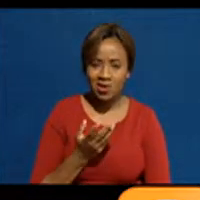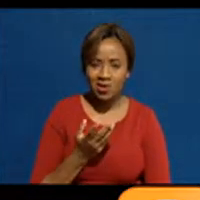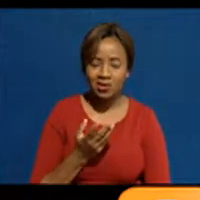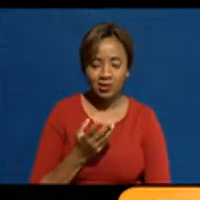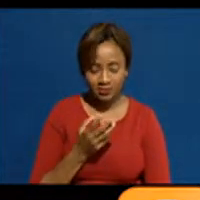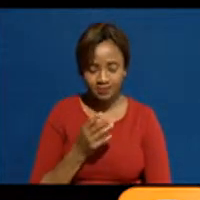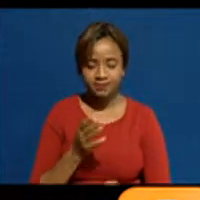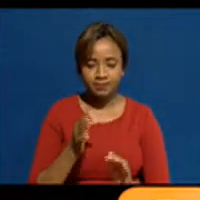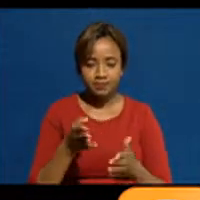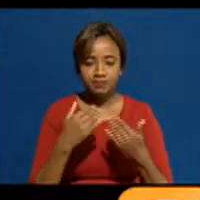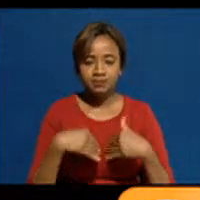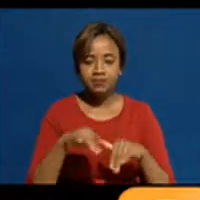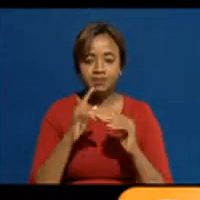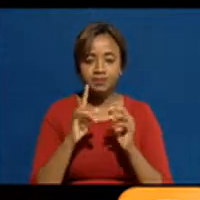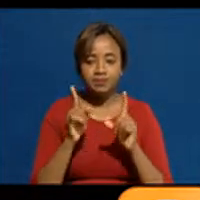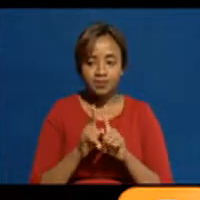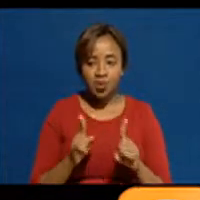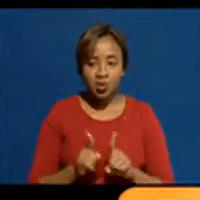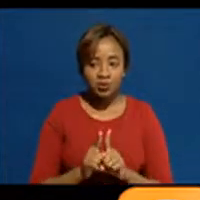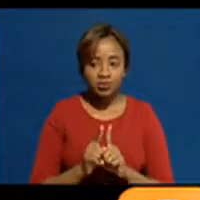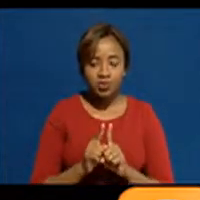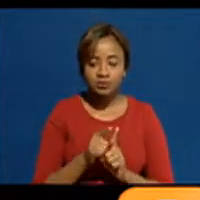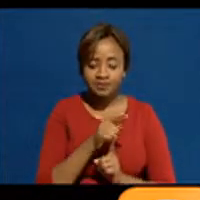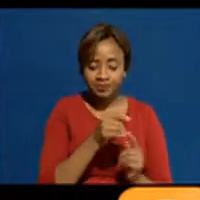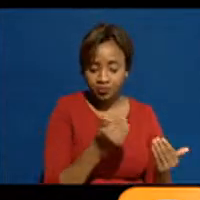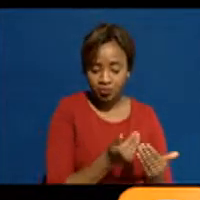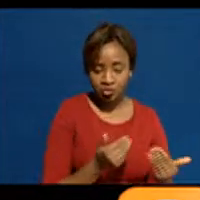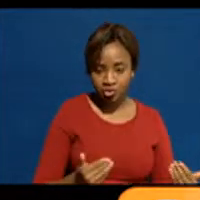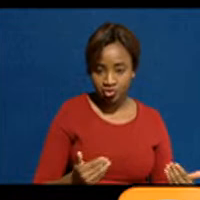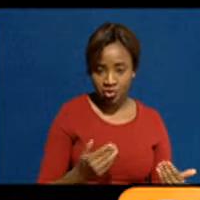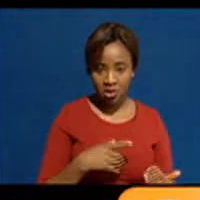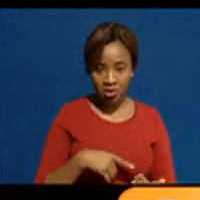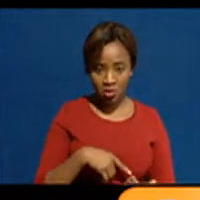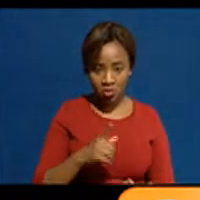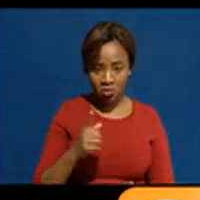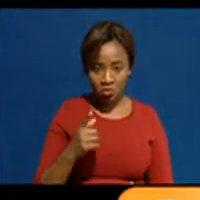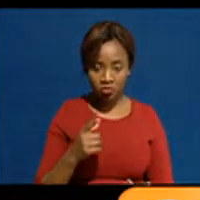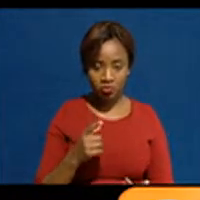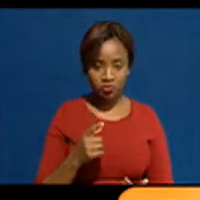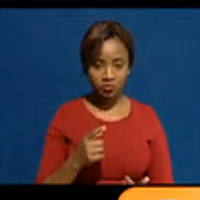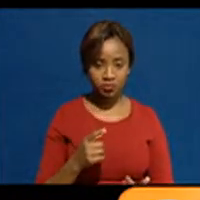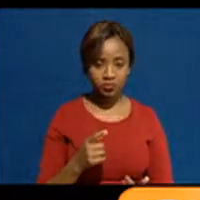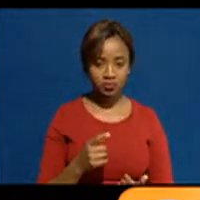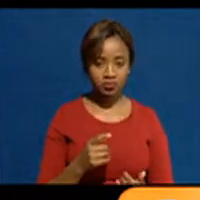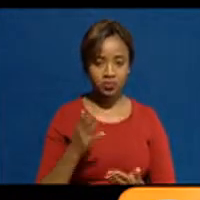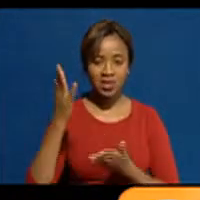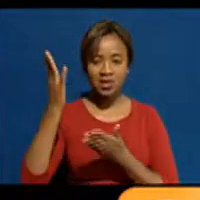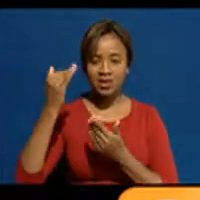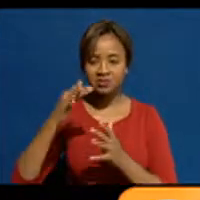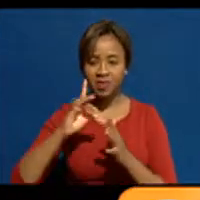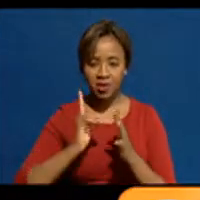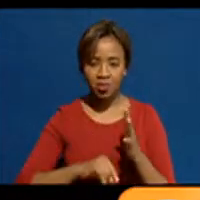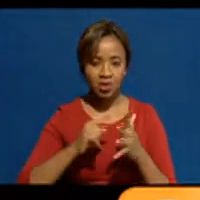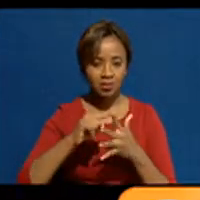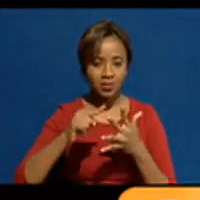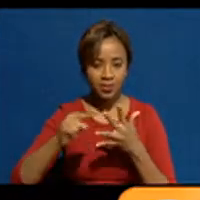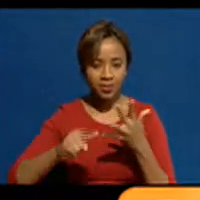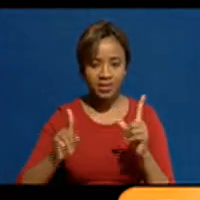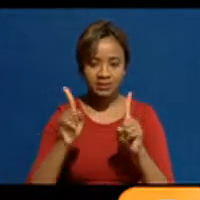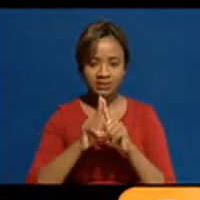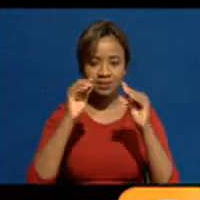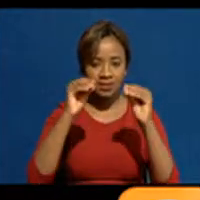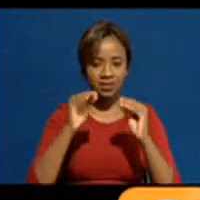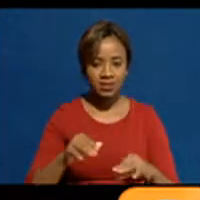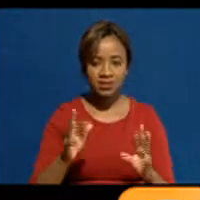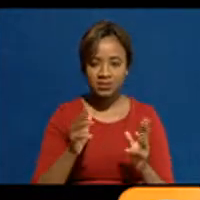of what is expected of the child. And I think even the teachers are not well prepared with whatever it is